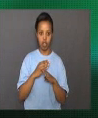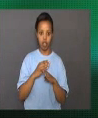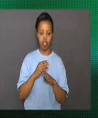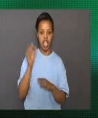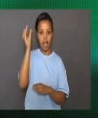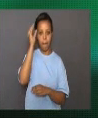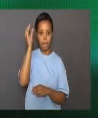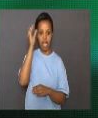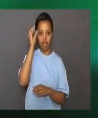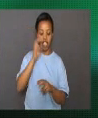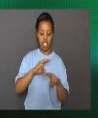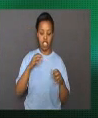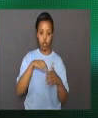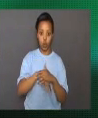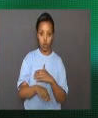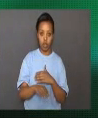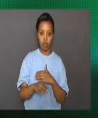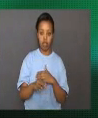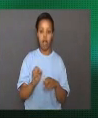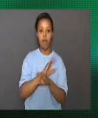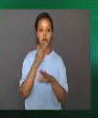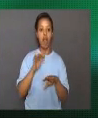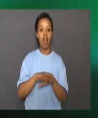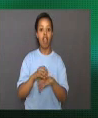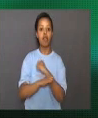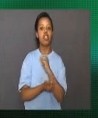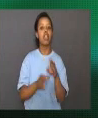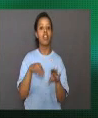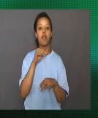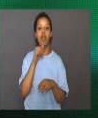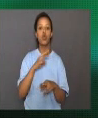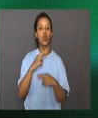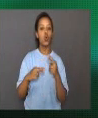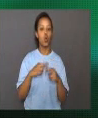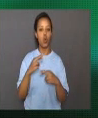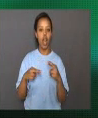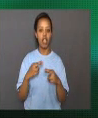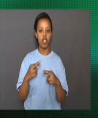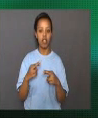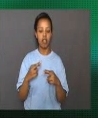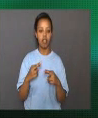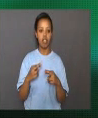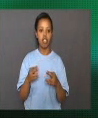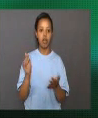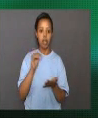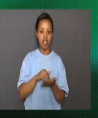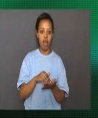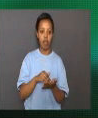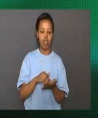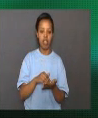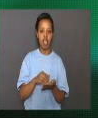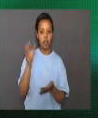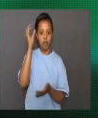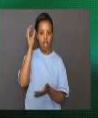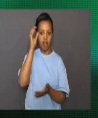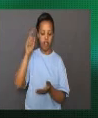Melvin Calvin, light-independent reactions are also referred to as the